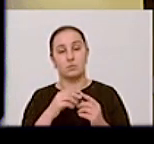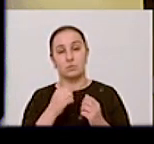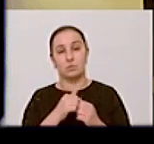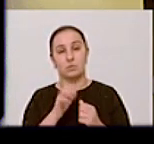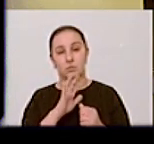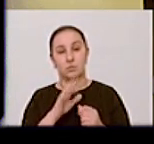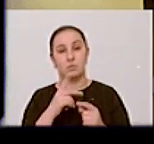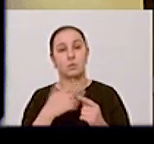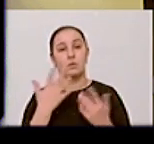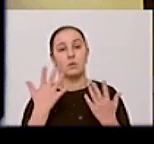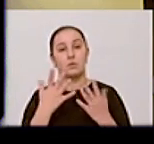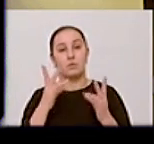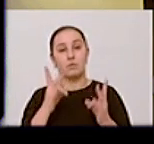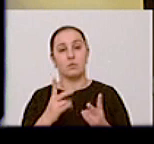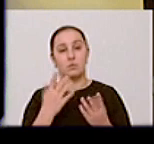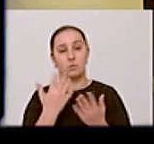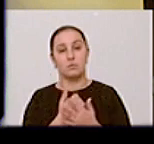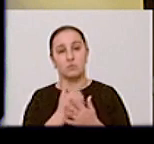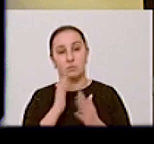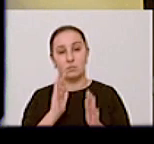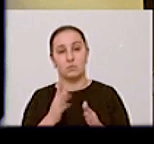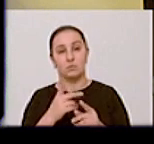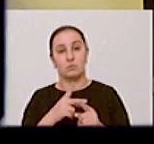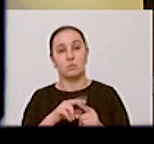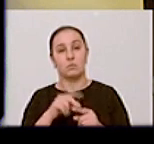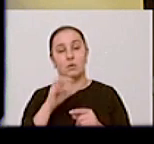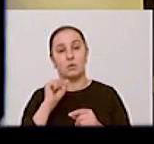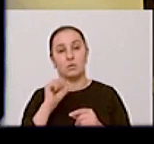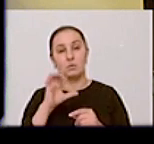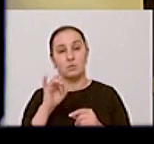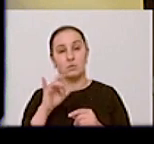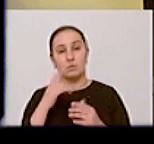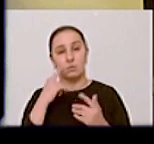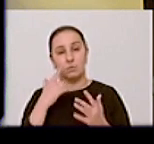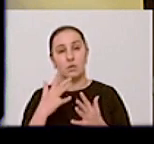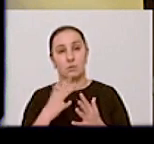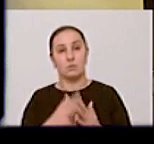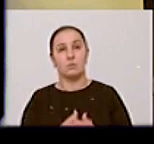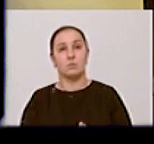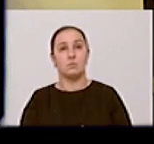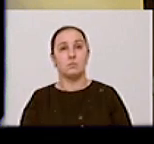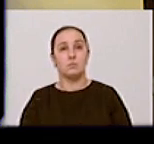tutmaslik qanday fojiaga olib kelishi asardan ma'lum.